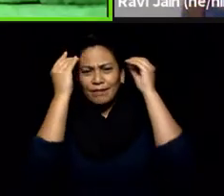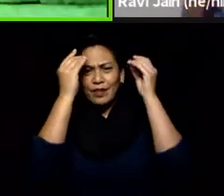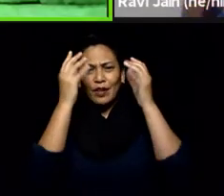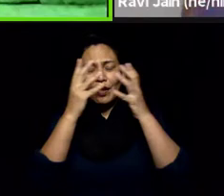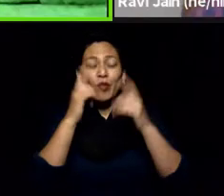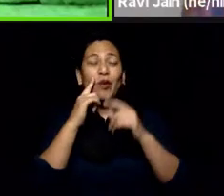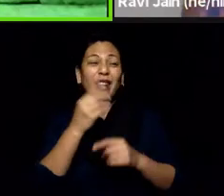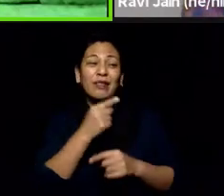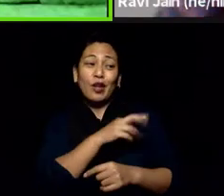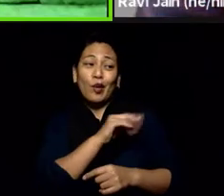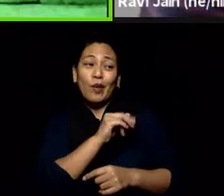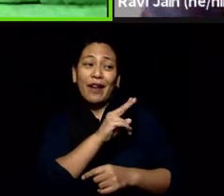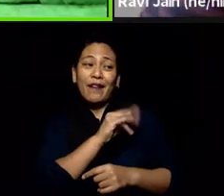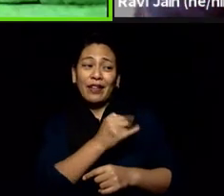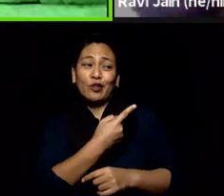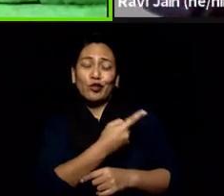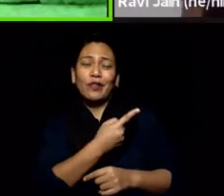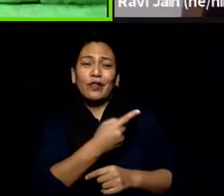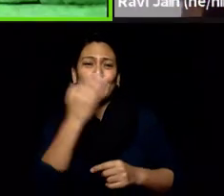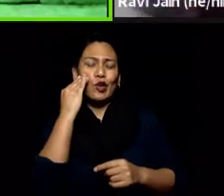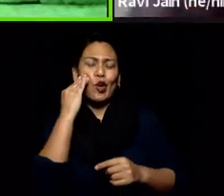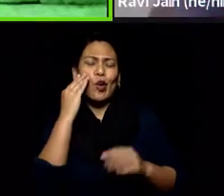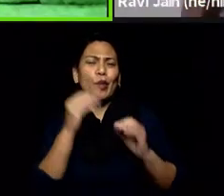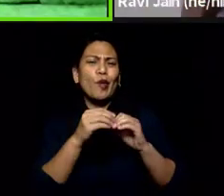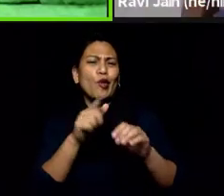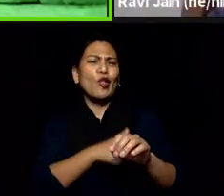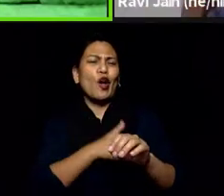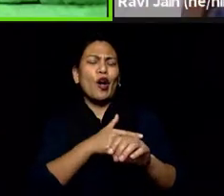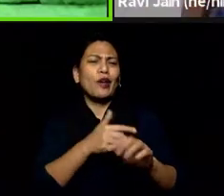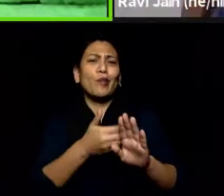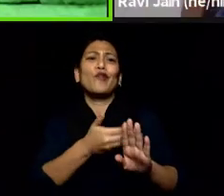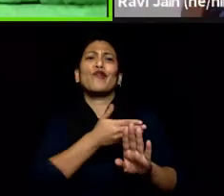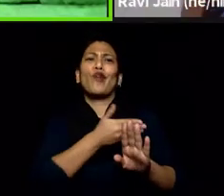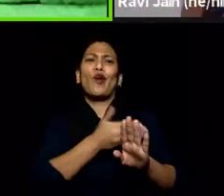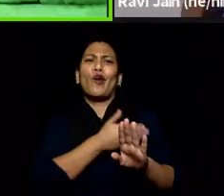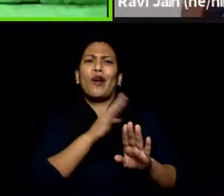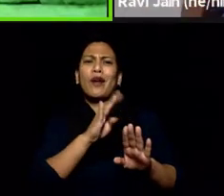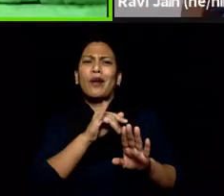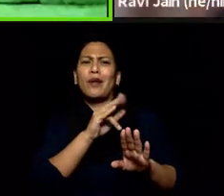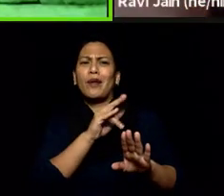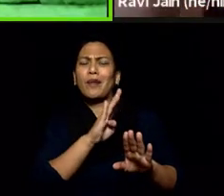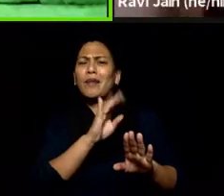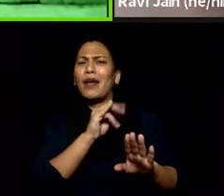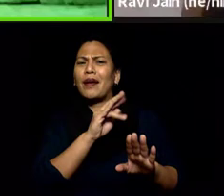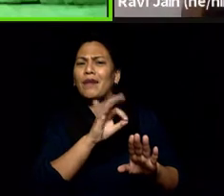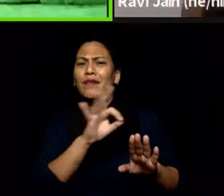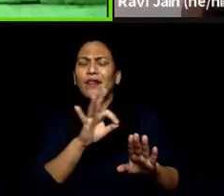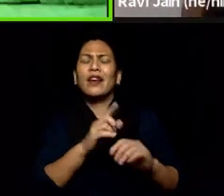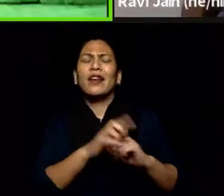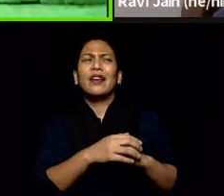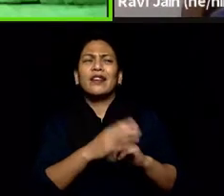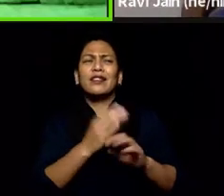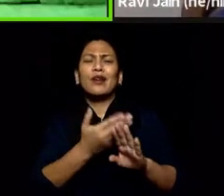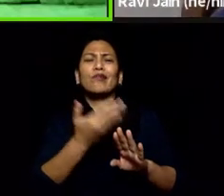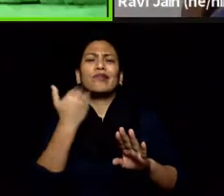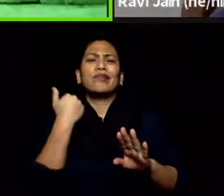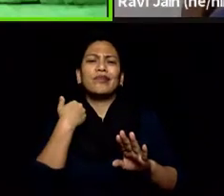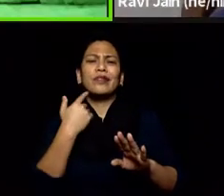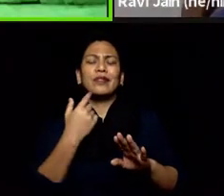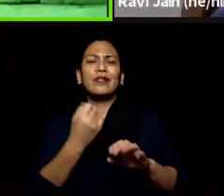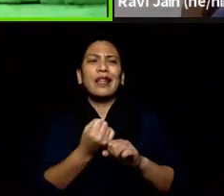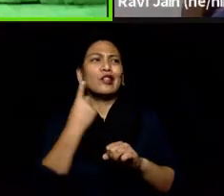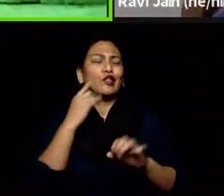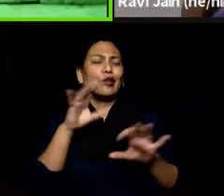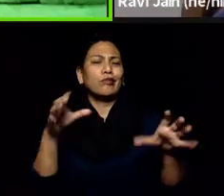of all, Ravi and I have known each other for much longer than that, than last year in April when we gathered with a number